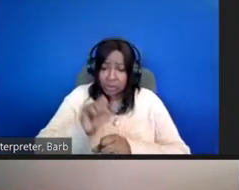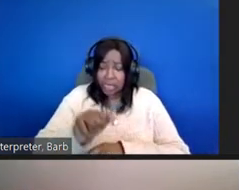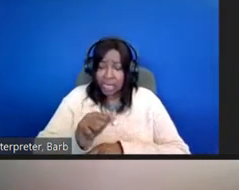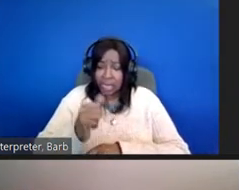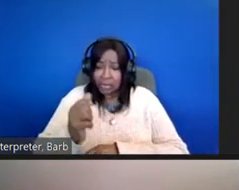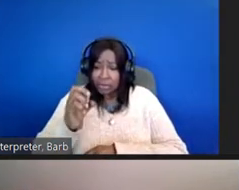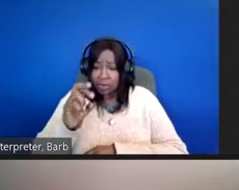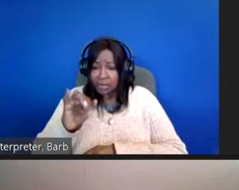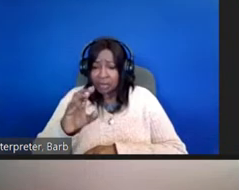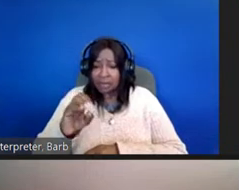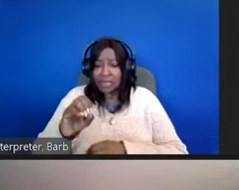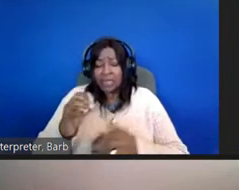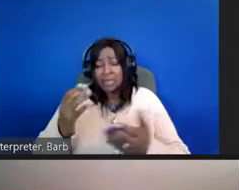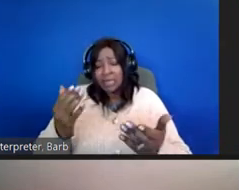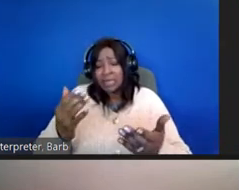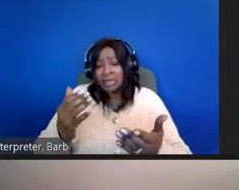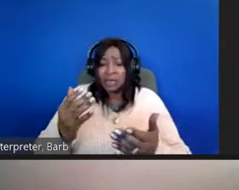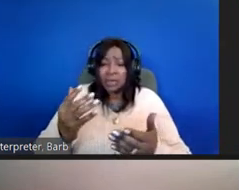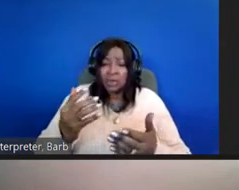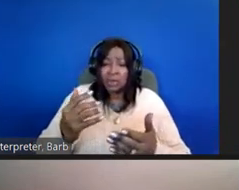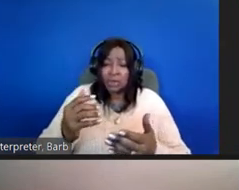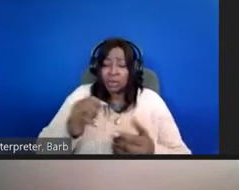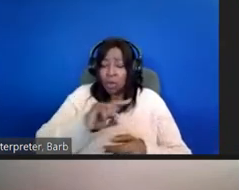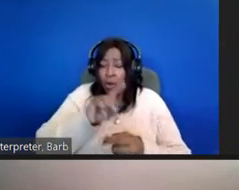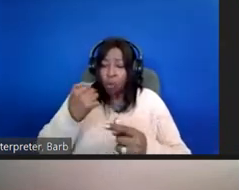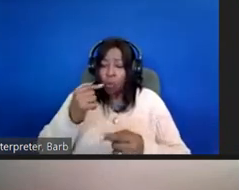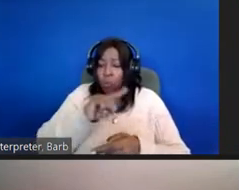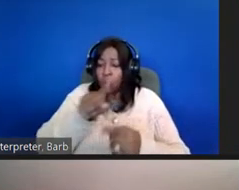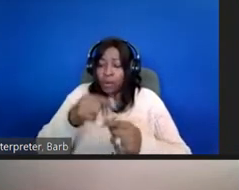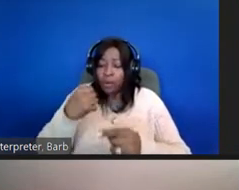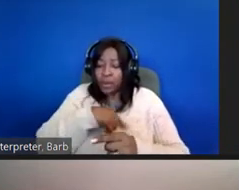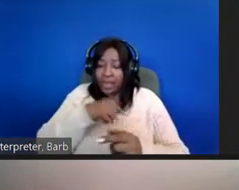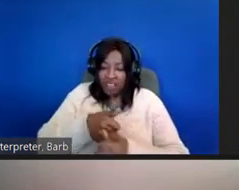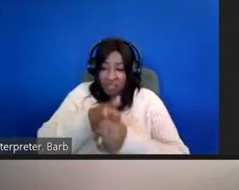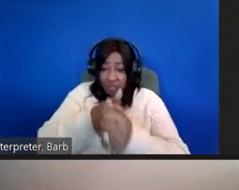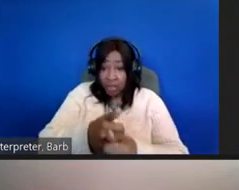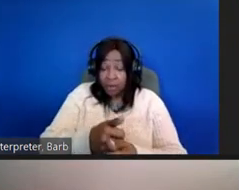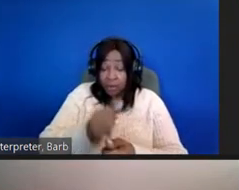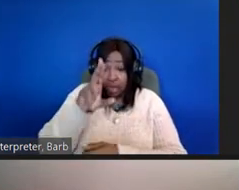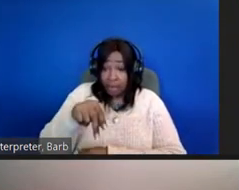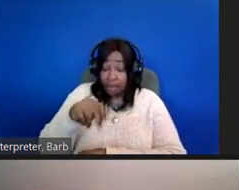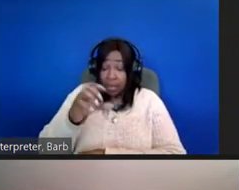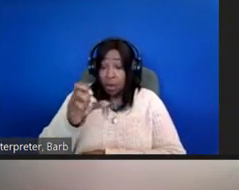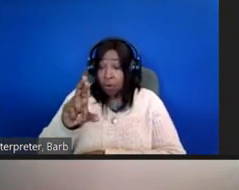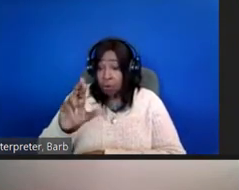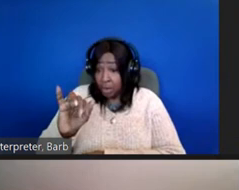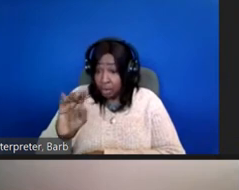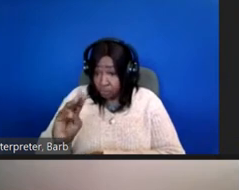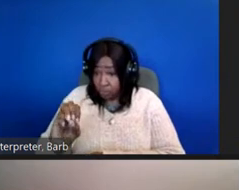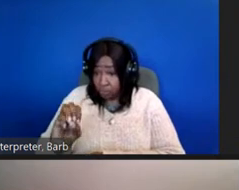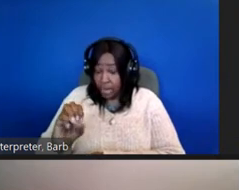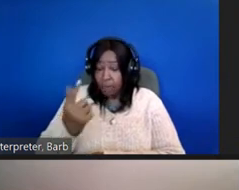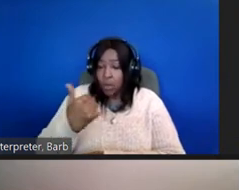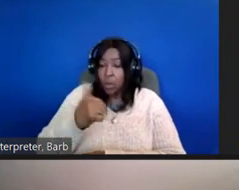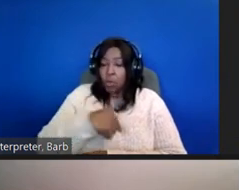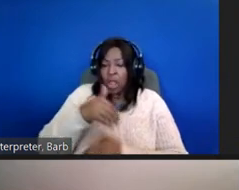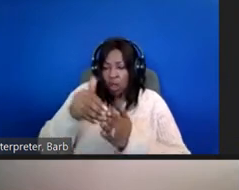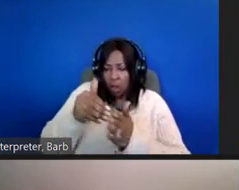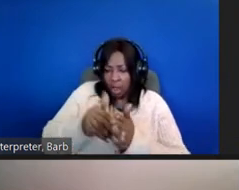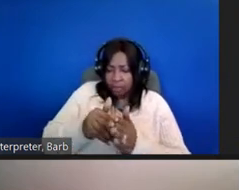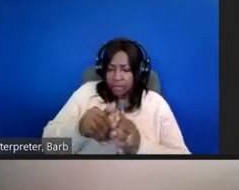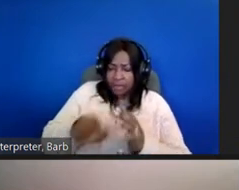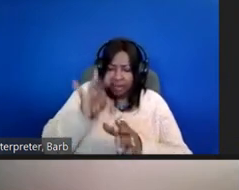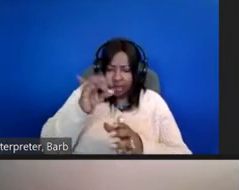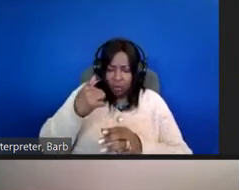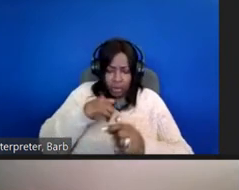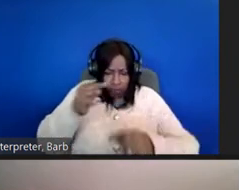probably anecdotal data. When we follow up a crime, we often find, if we go back, we